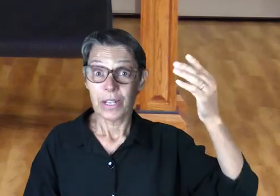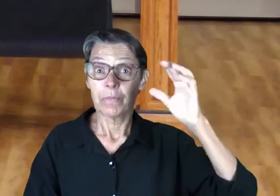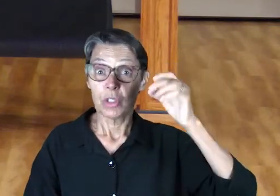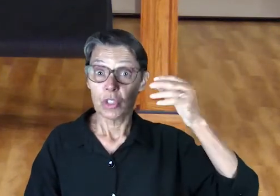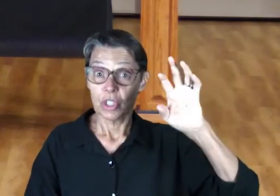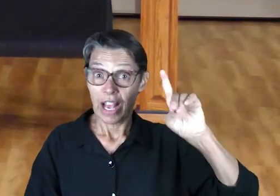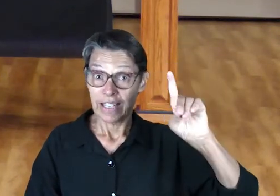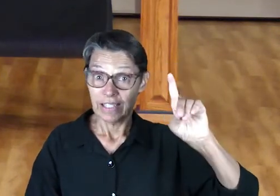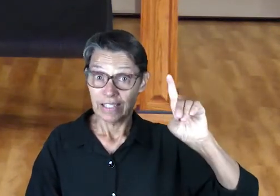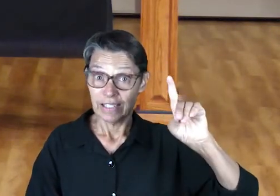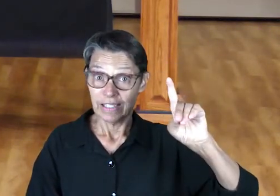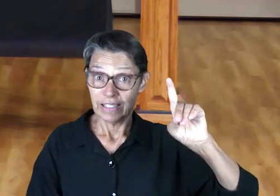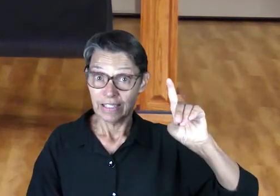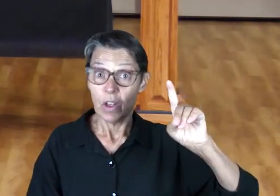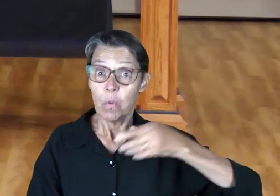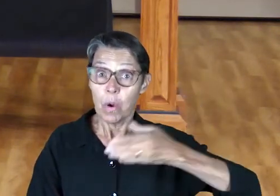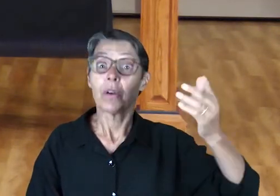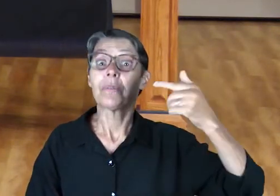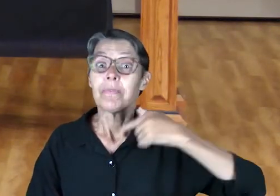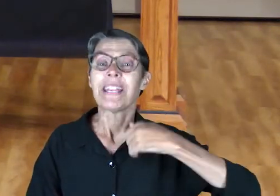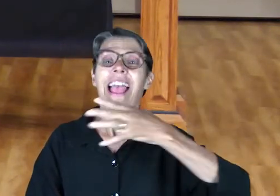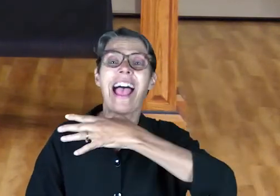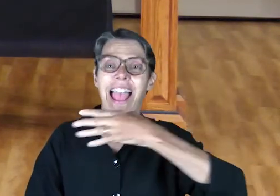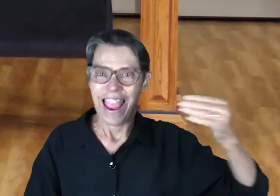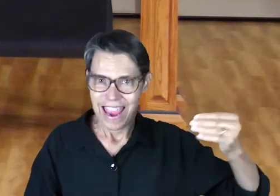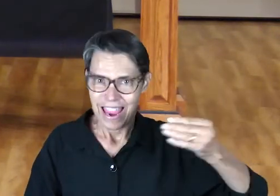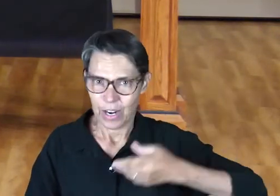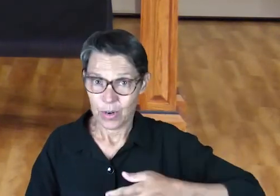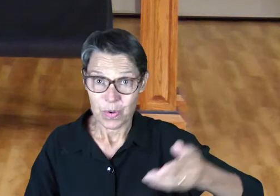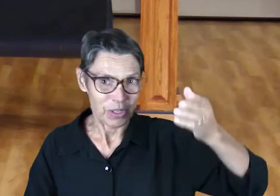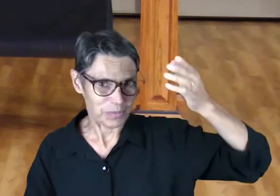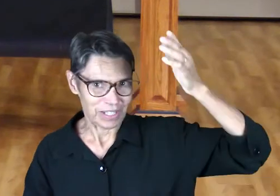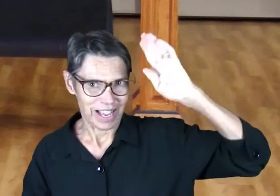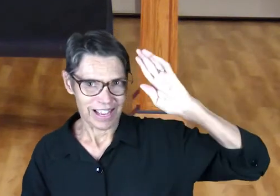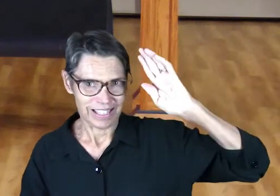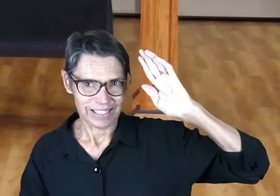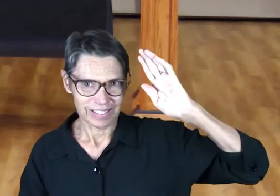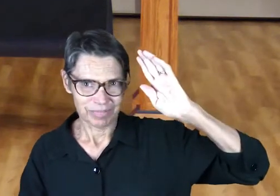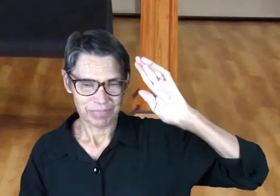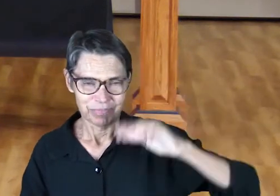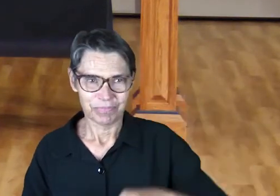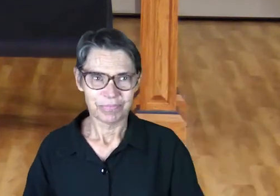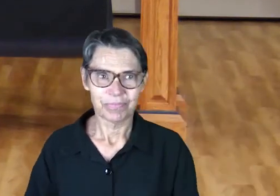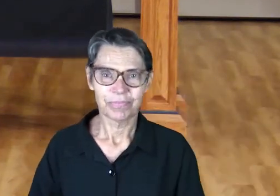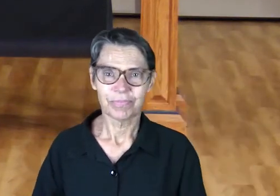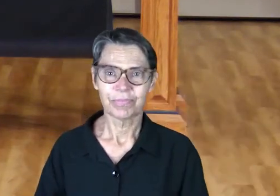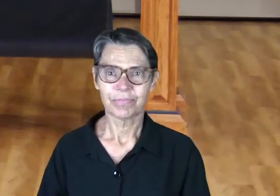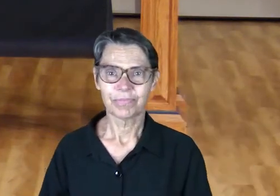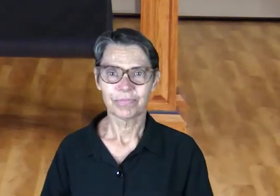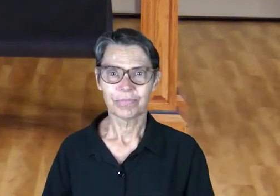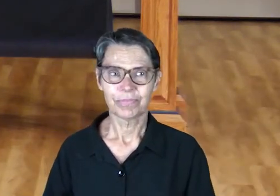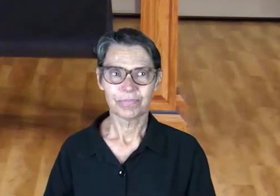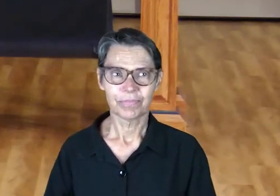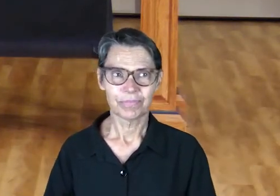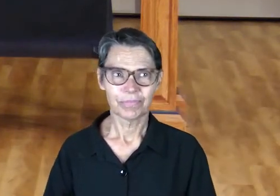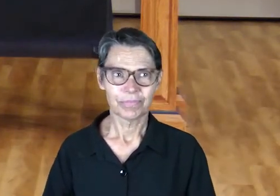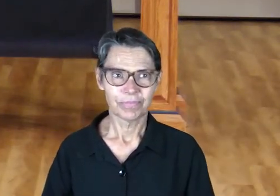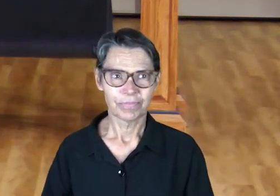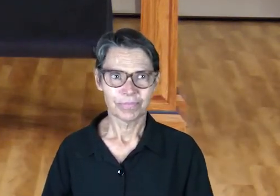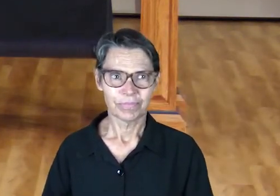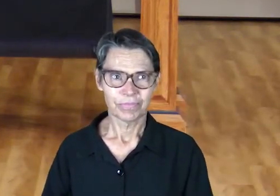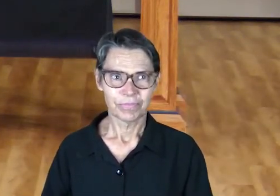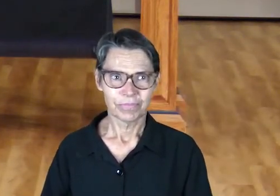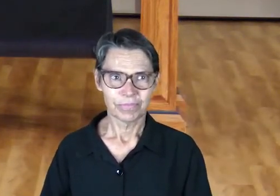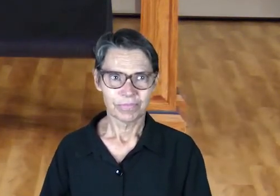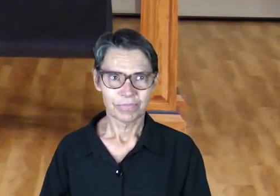and anyone who welcomes a child like this doesn't just welcome me, but welcomes the one who sent me.